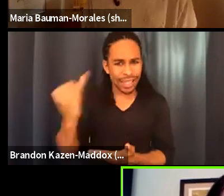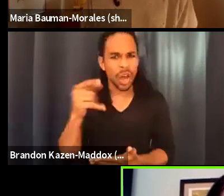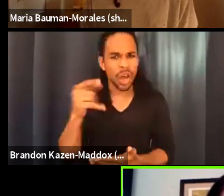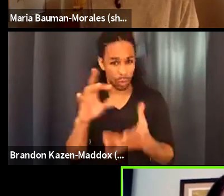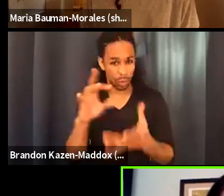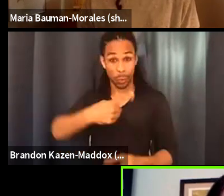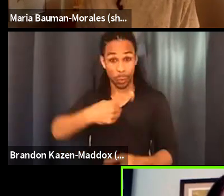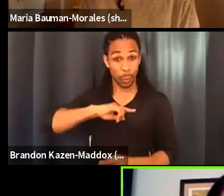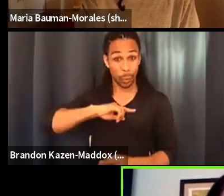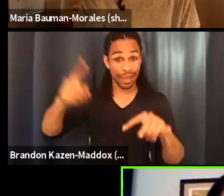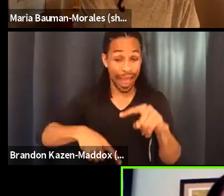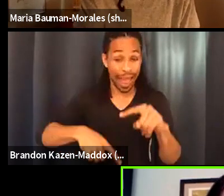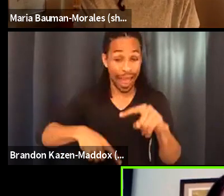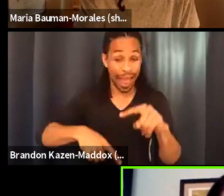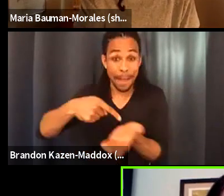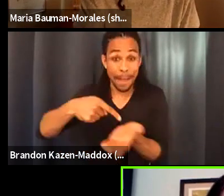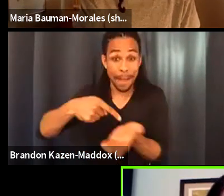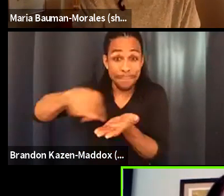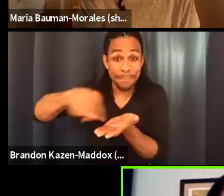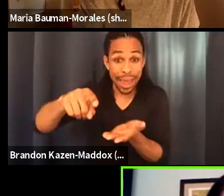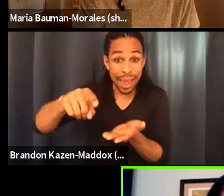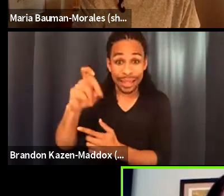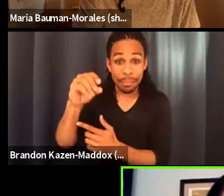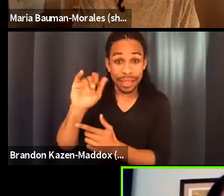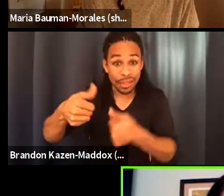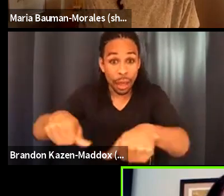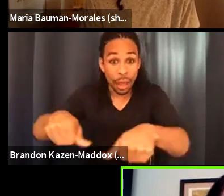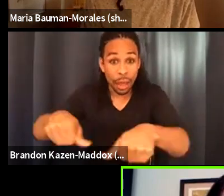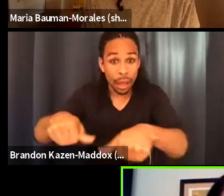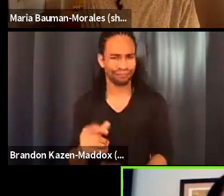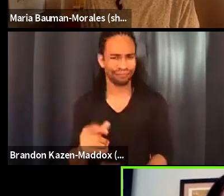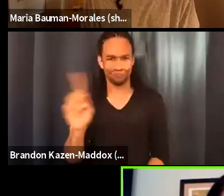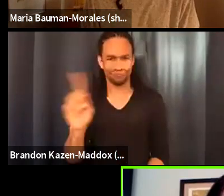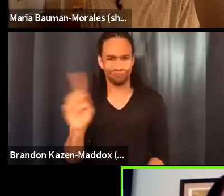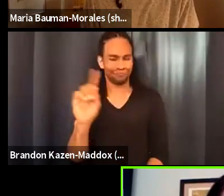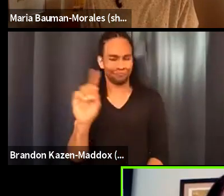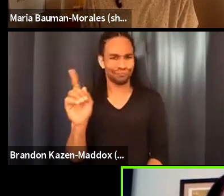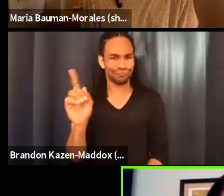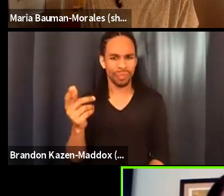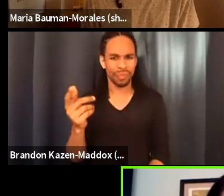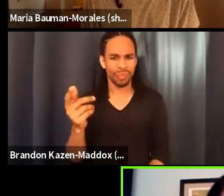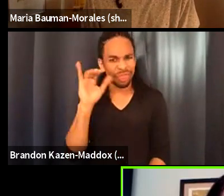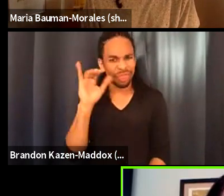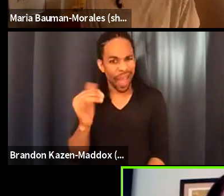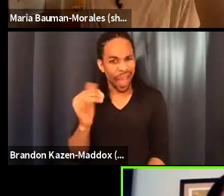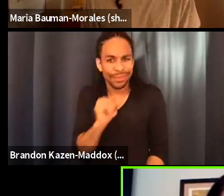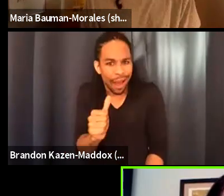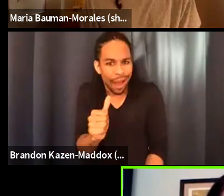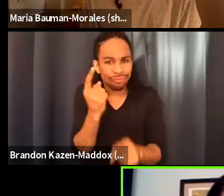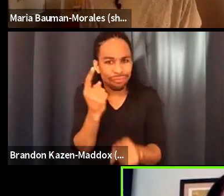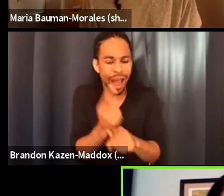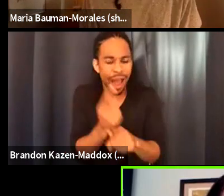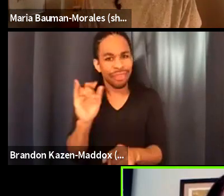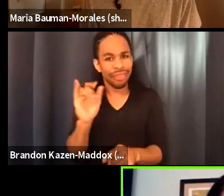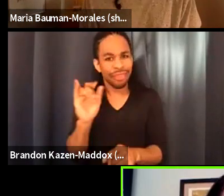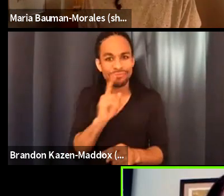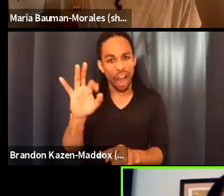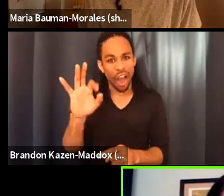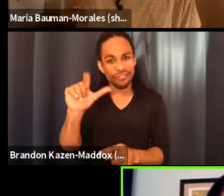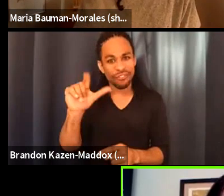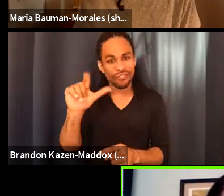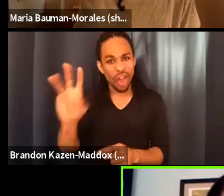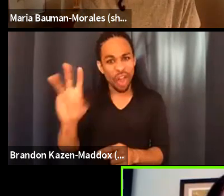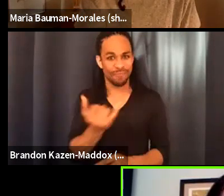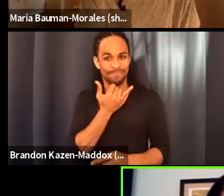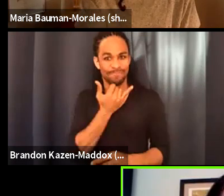And I think, I mean, we don't have to say, just because I have a parent organization or